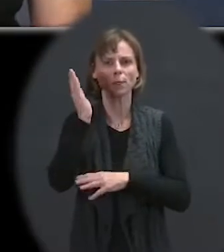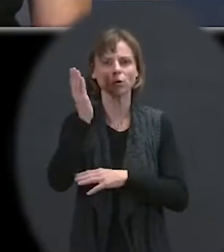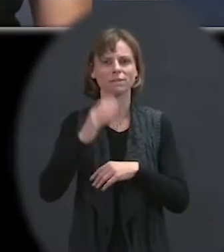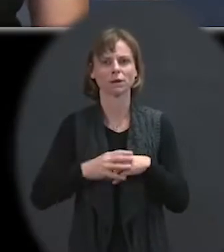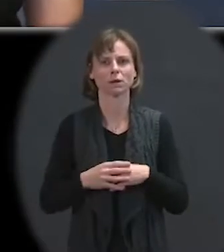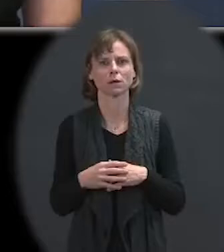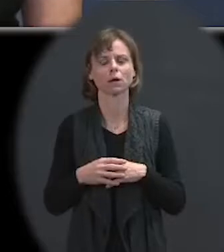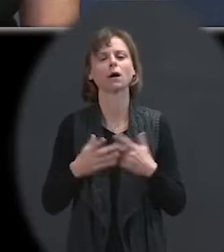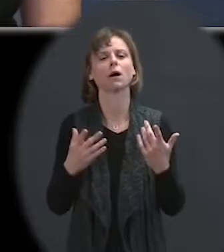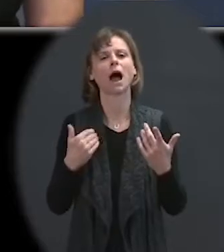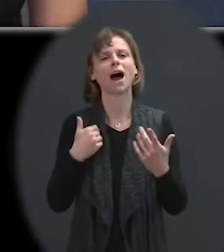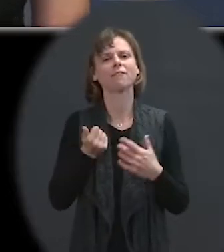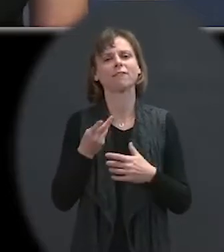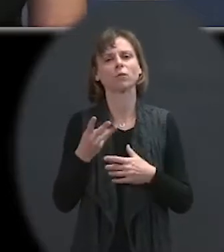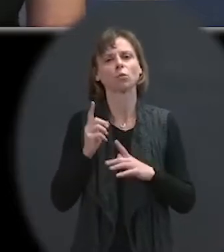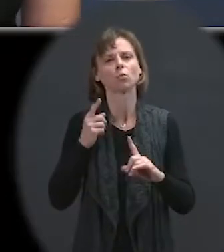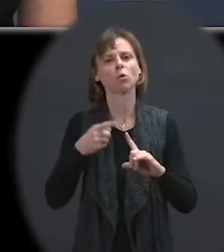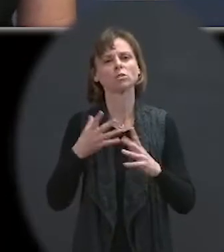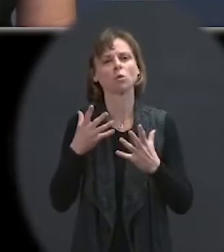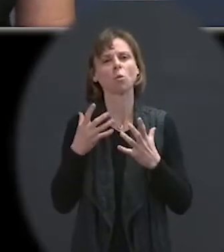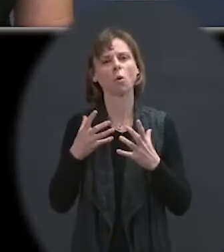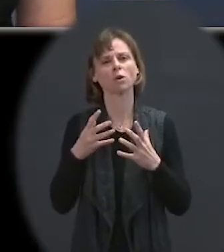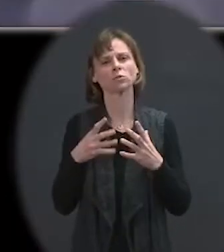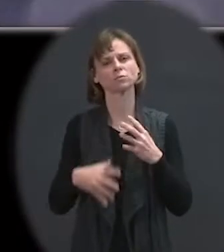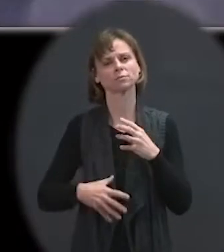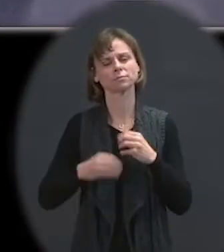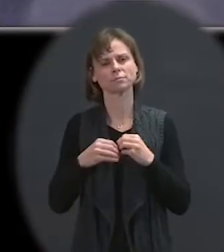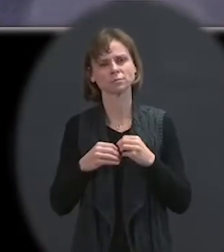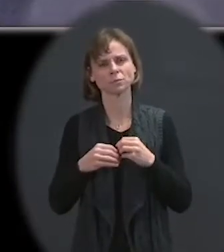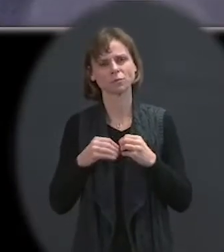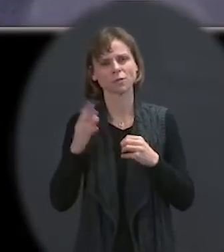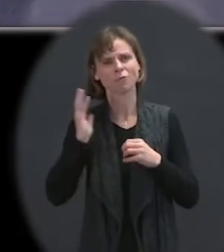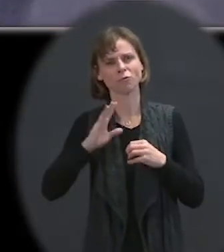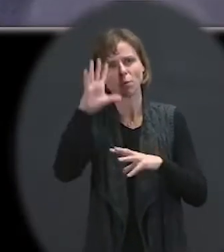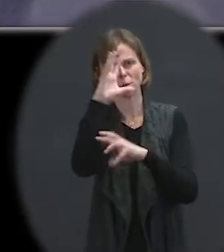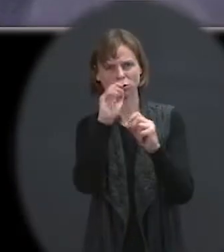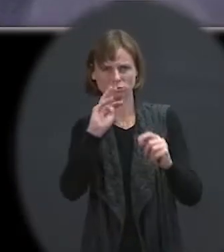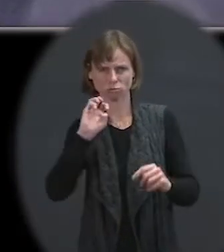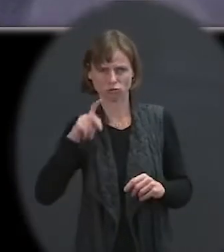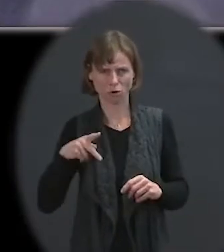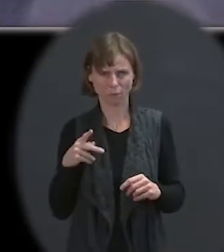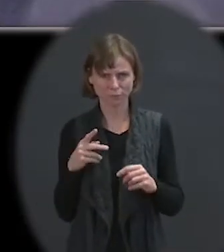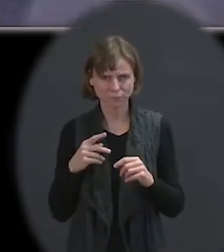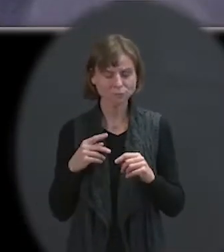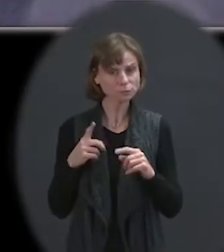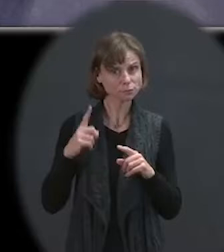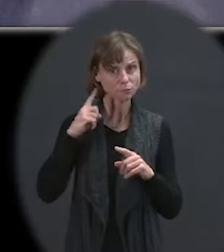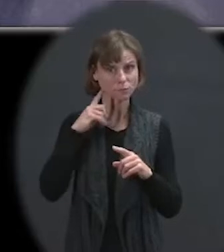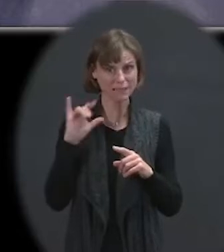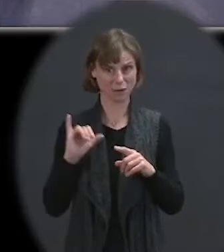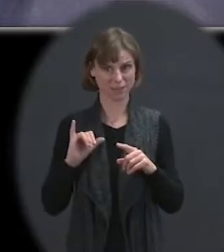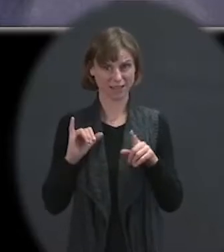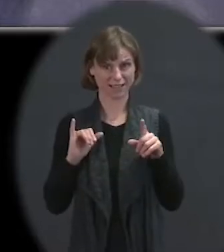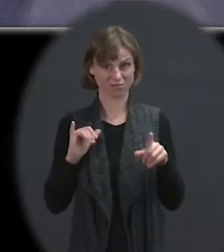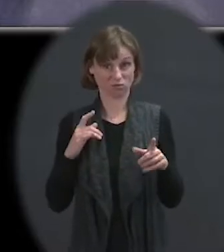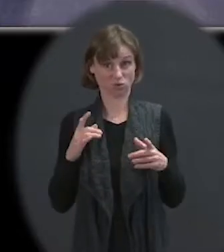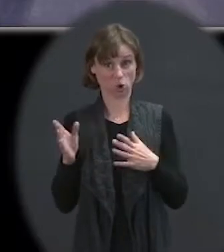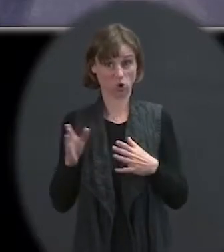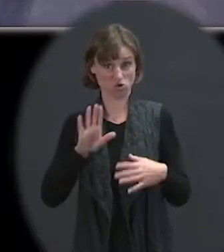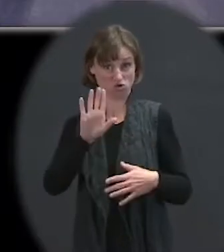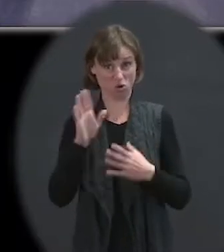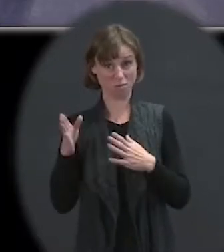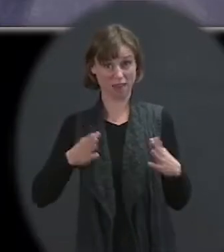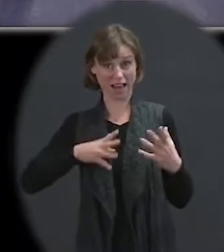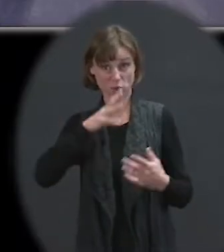A few points, but I just want to pick up on what Sebastian was asking about former President Trump first. Sure. It sounds like you just plan to ignore him and